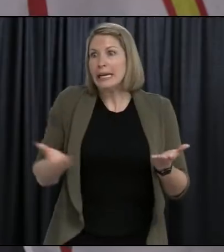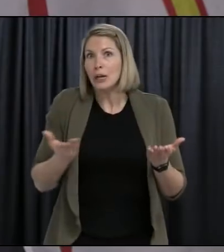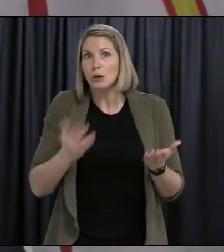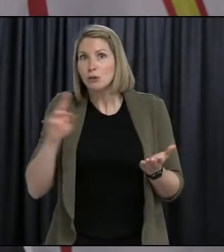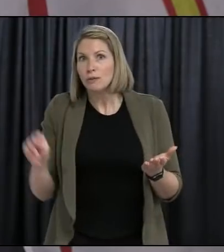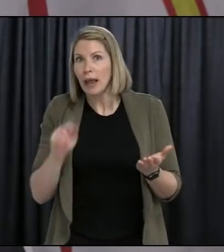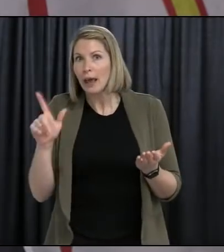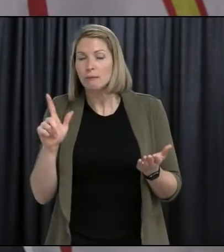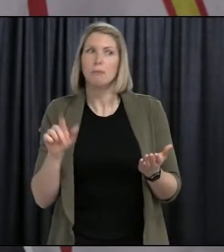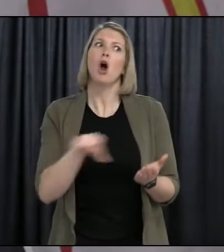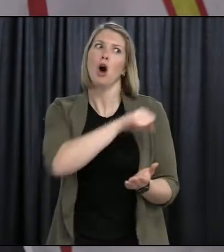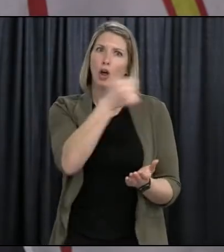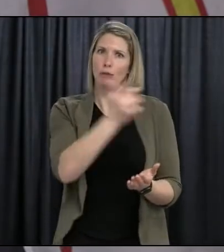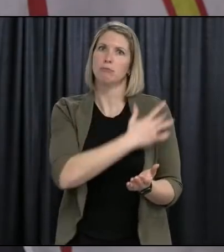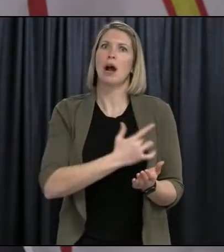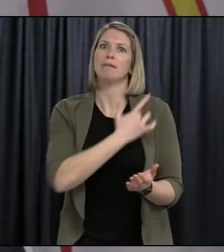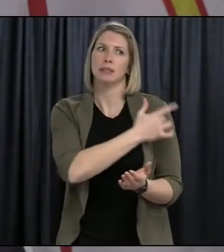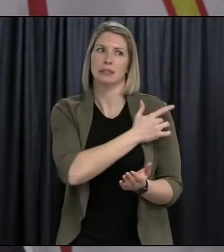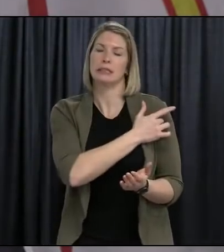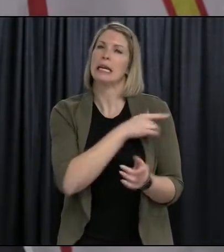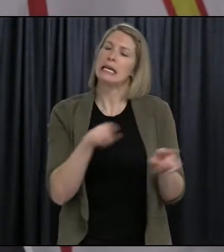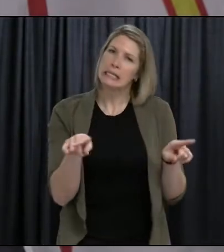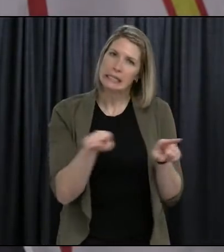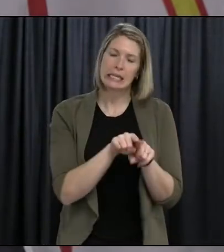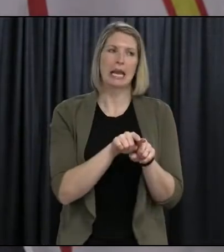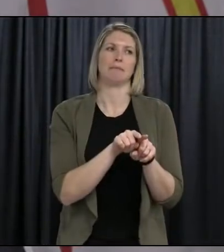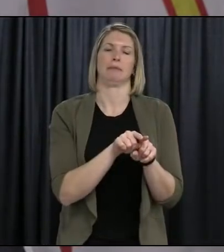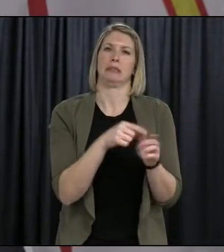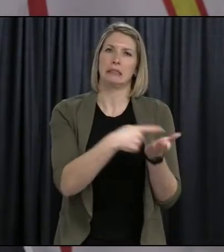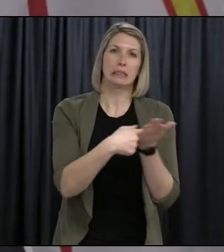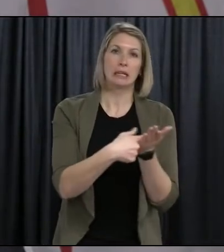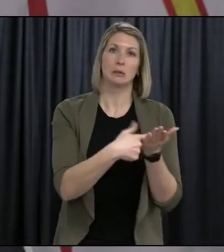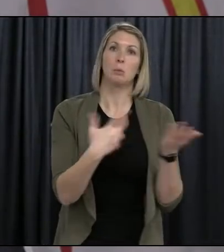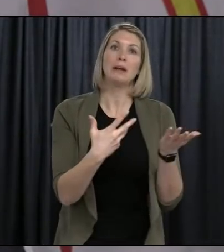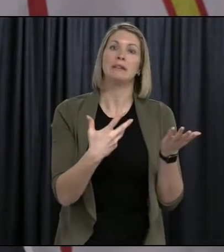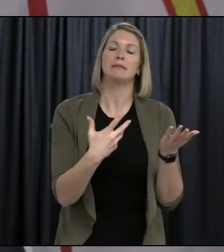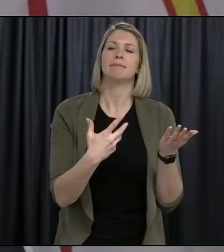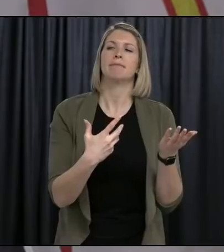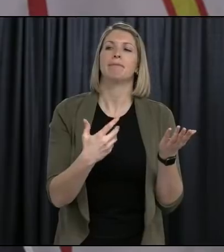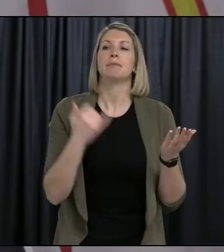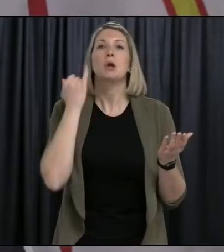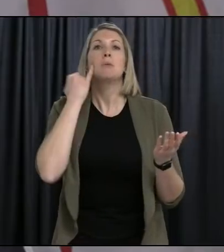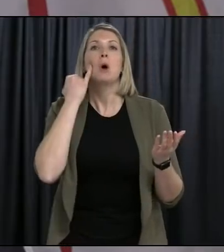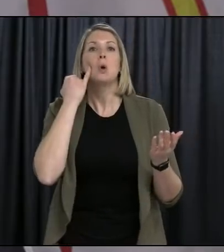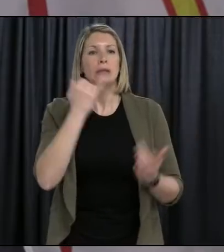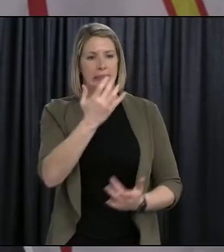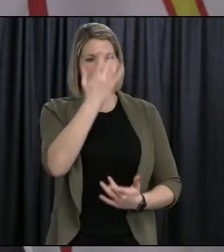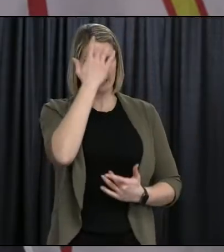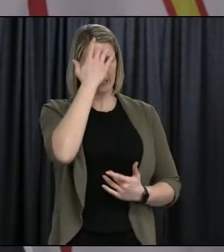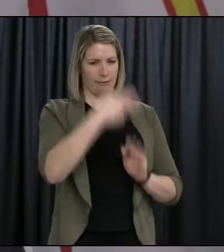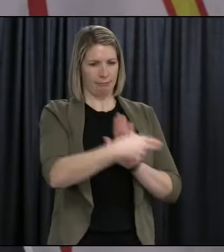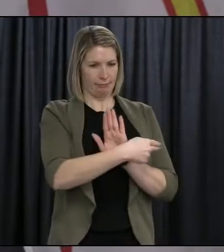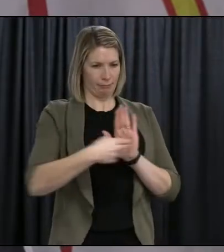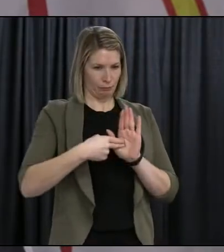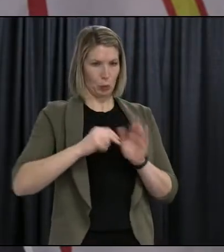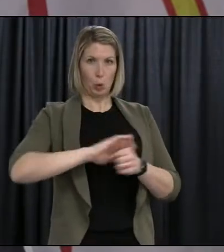just here, as to whether or not people need to have a test post recovery